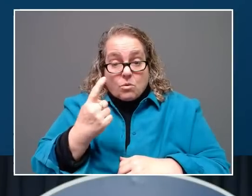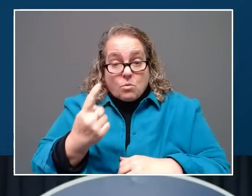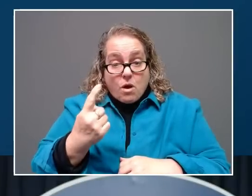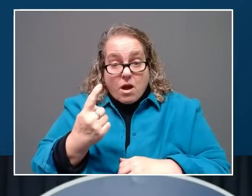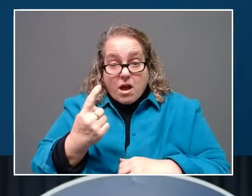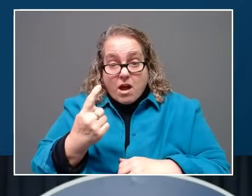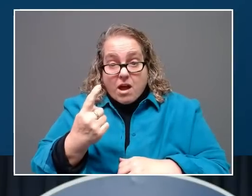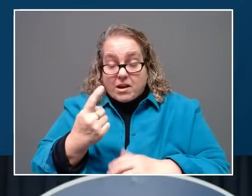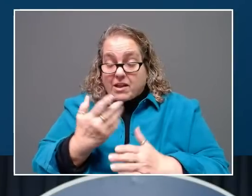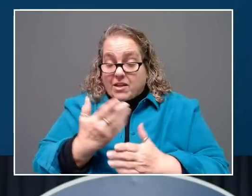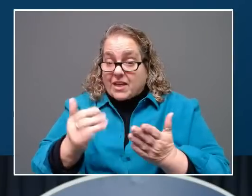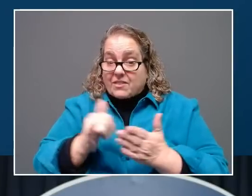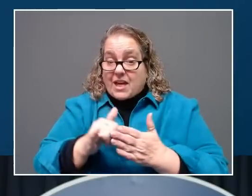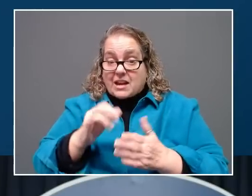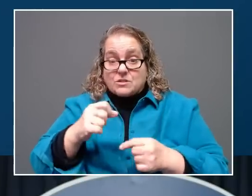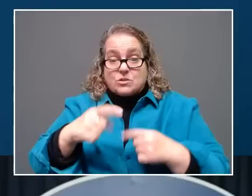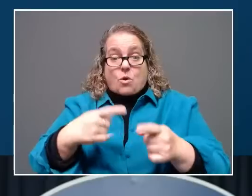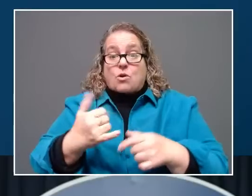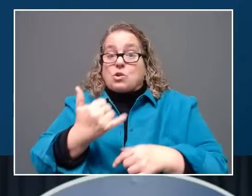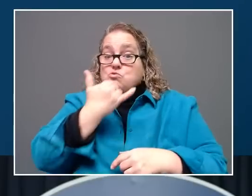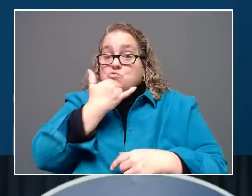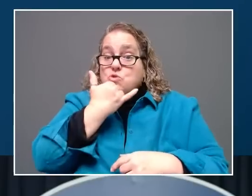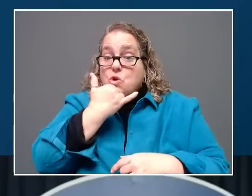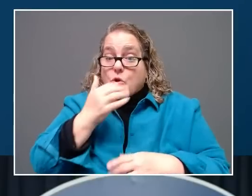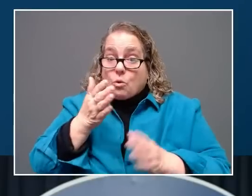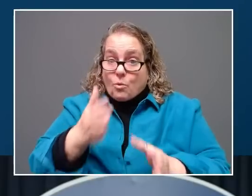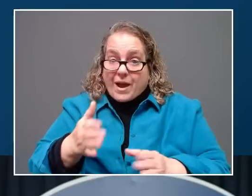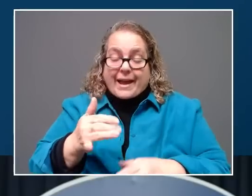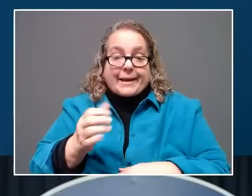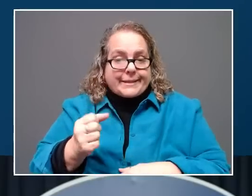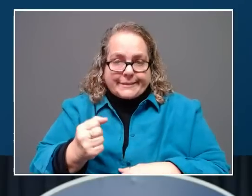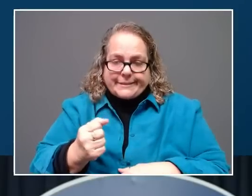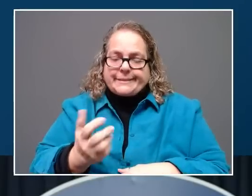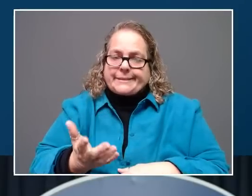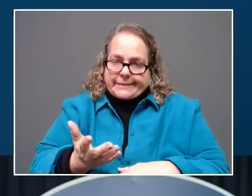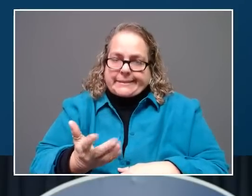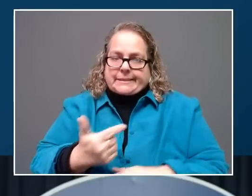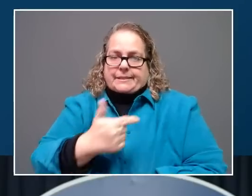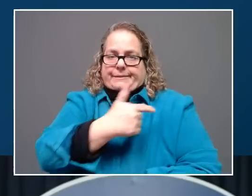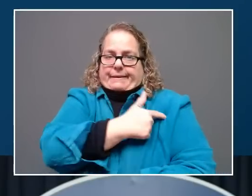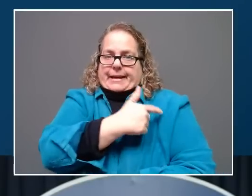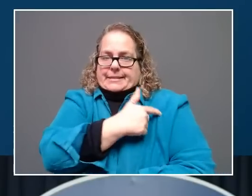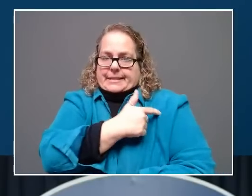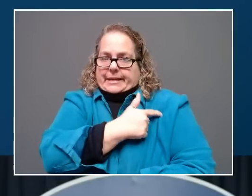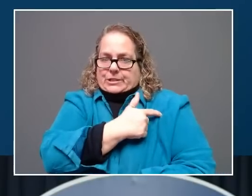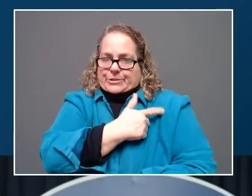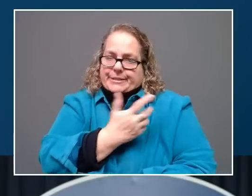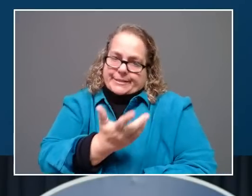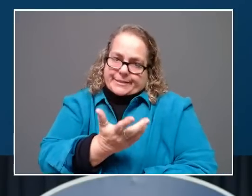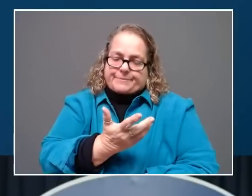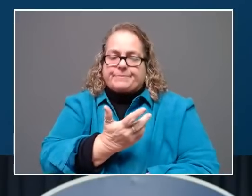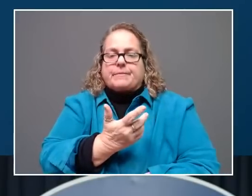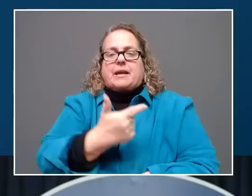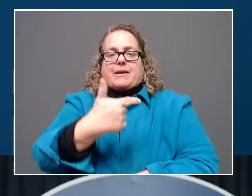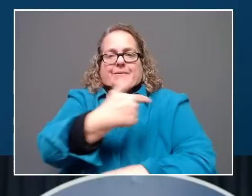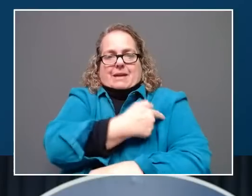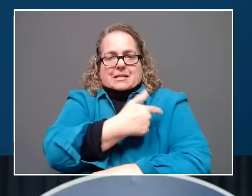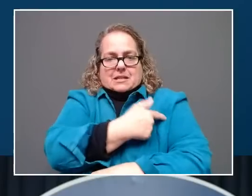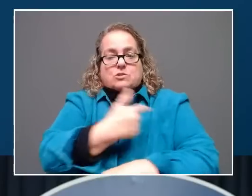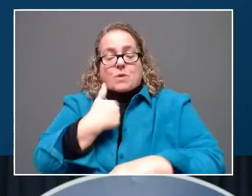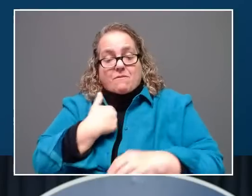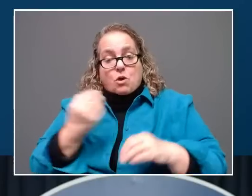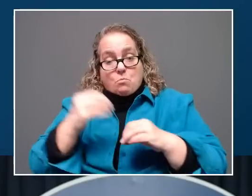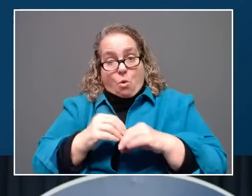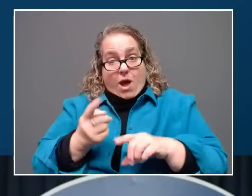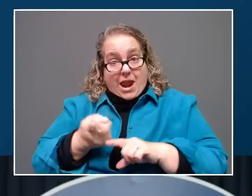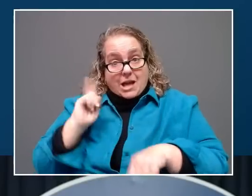going the wrong direction, it's vaccinations. Though we had more vaccinations, I think, this last week than the week before. We